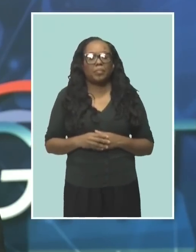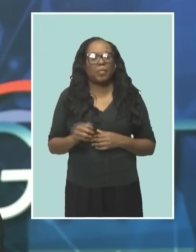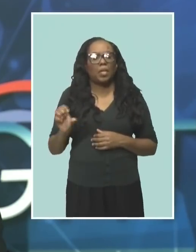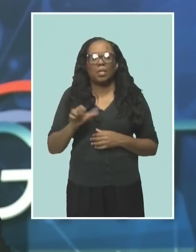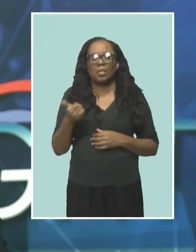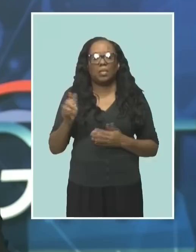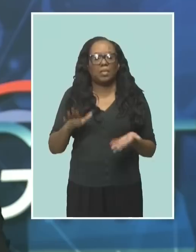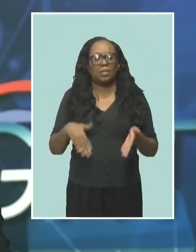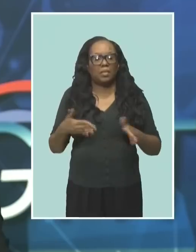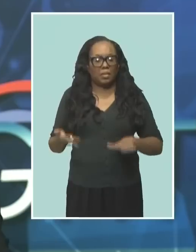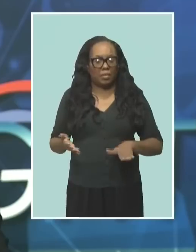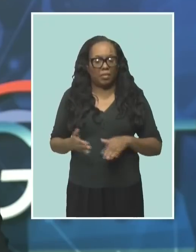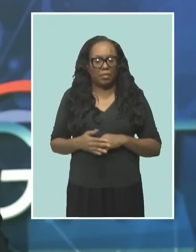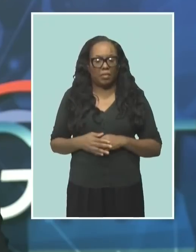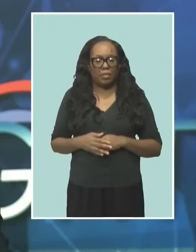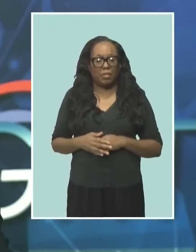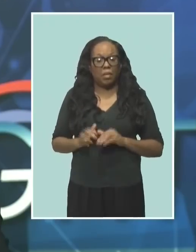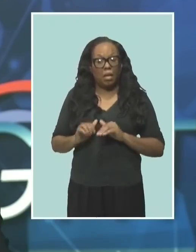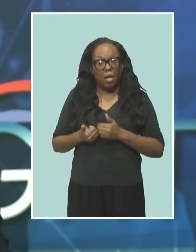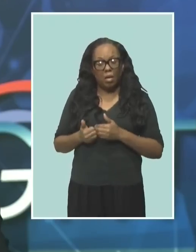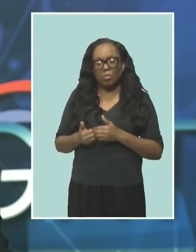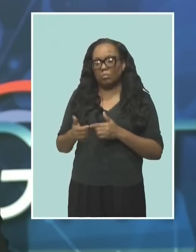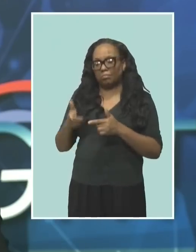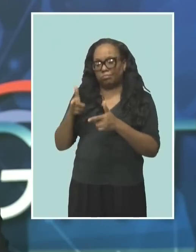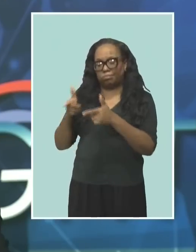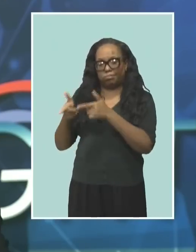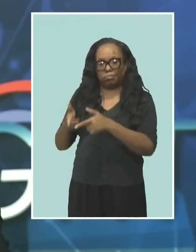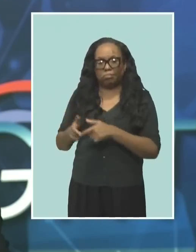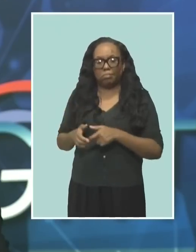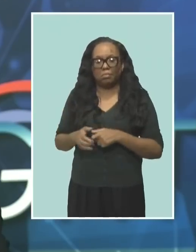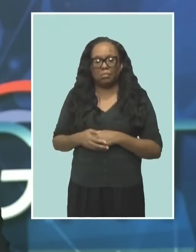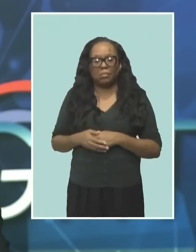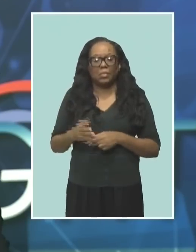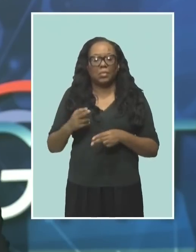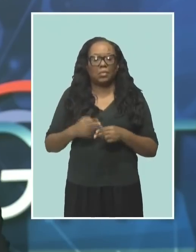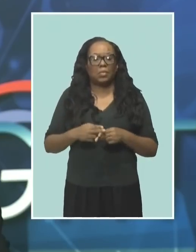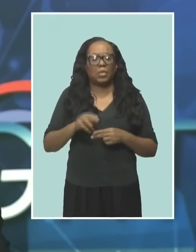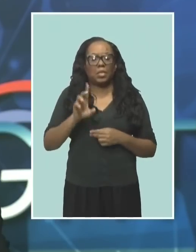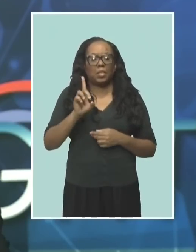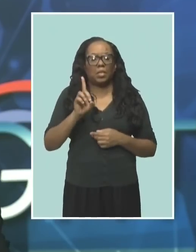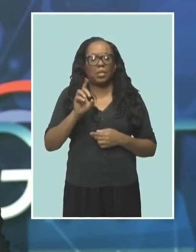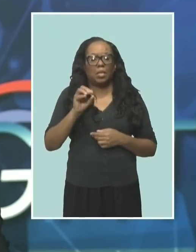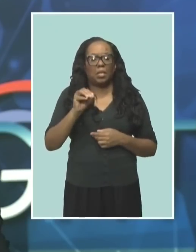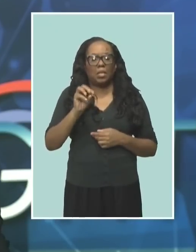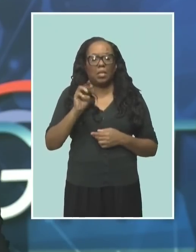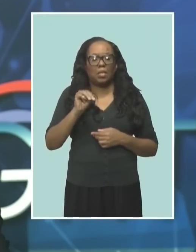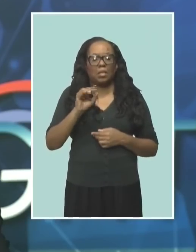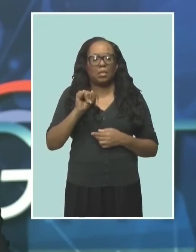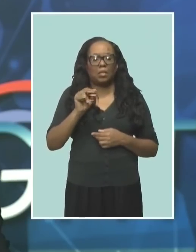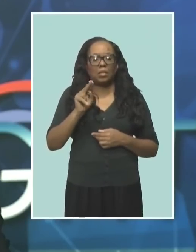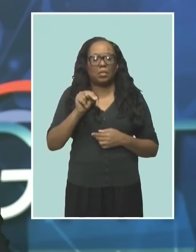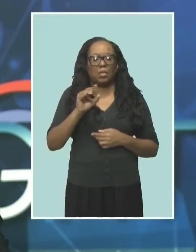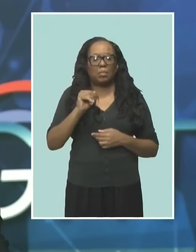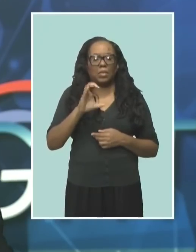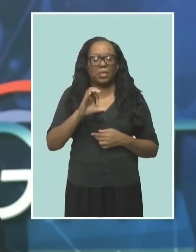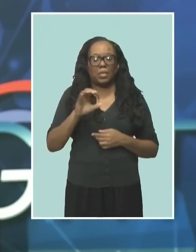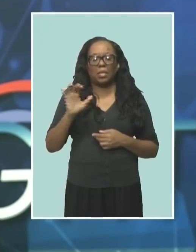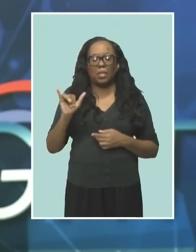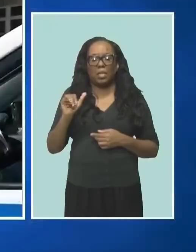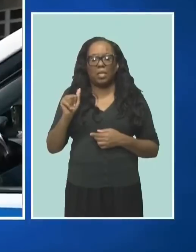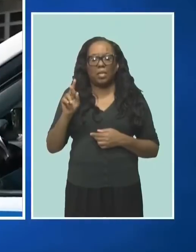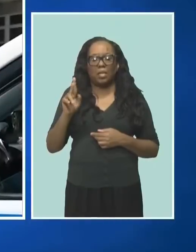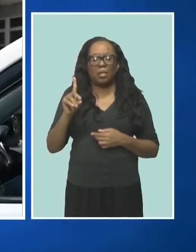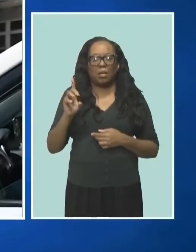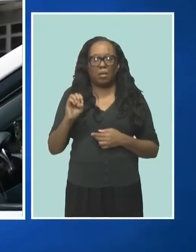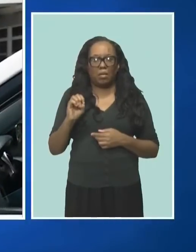Barbados has recorded another shooting death. The deceased is Dominic Yard, 27 years, of St. Patrick's Christchurch. That incident